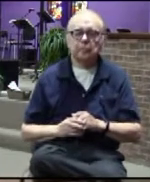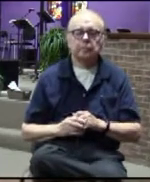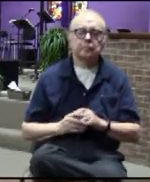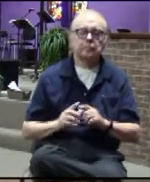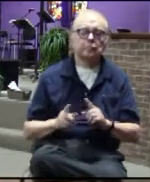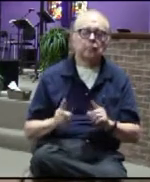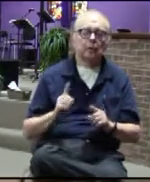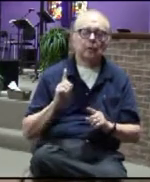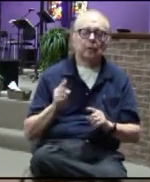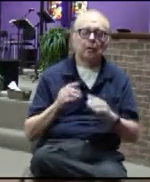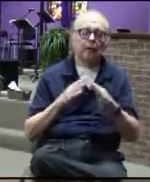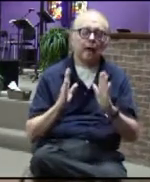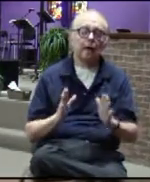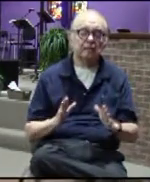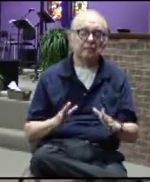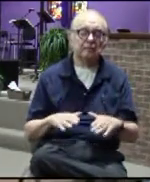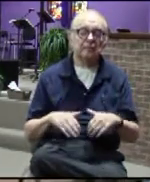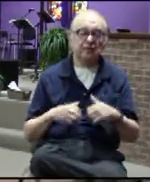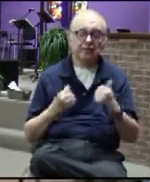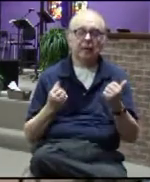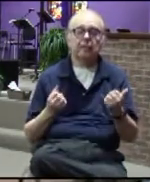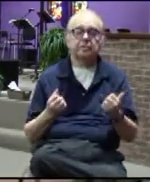but only one house survived